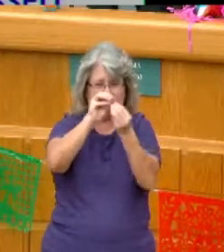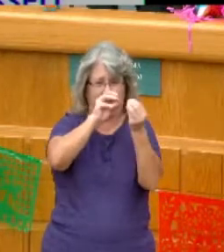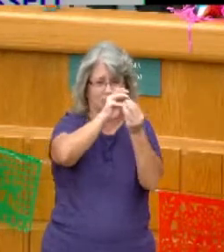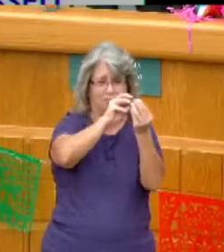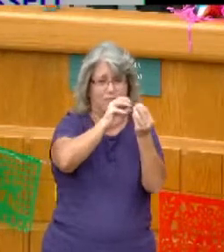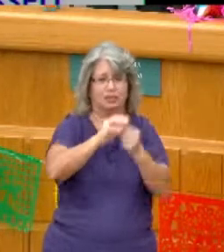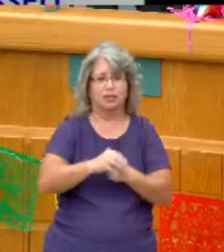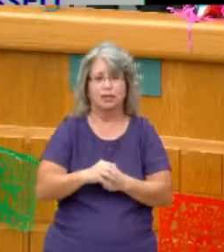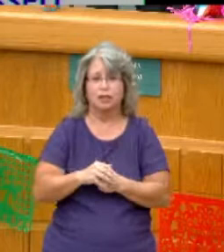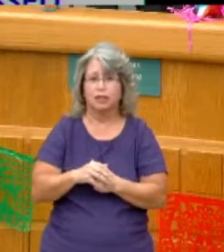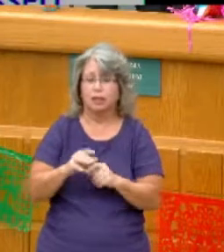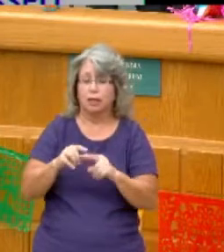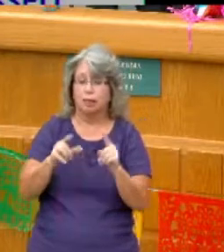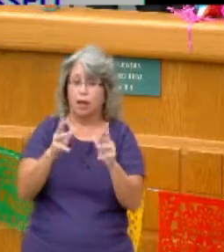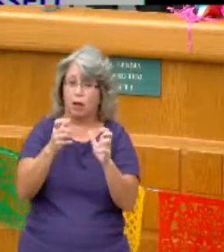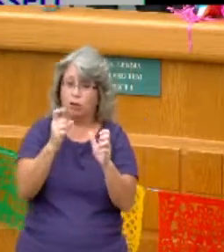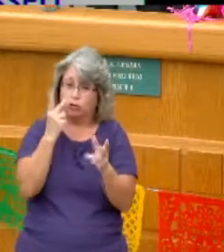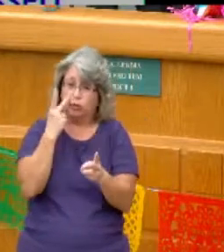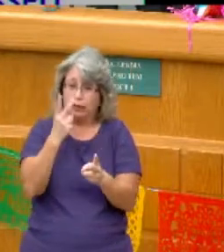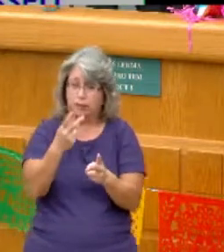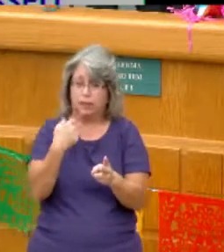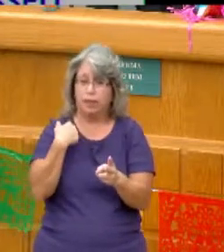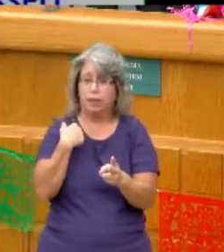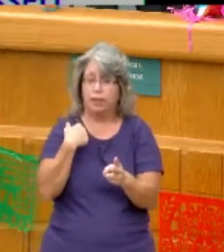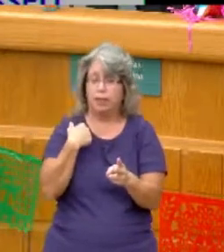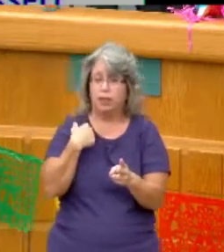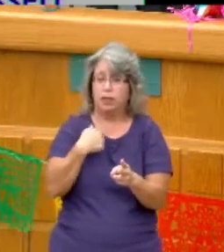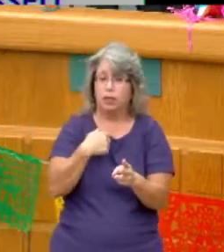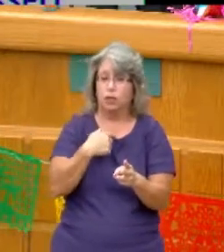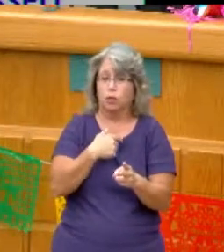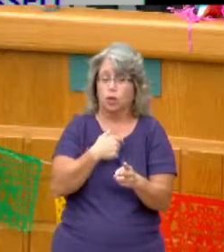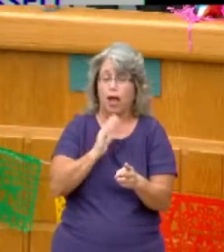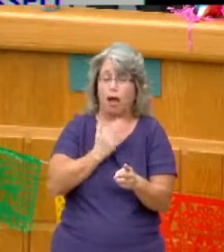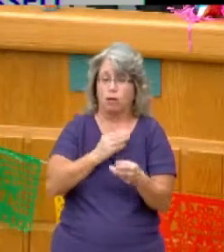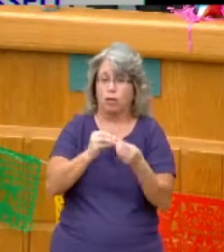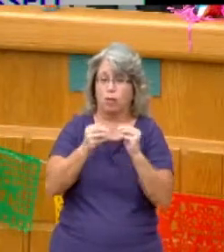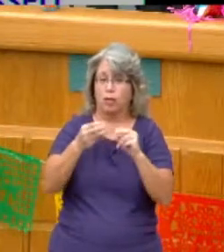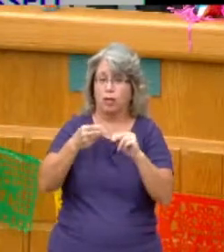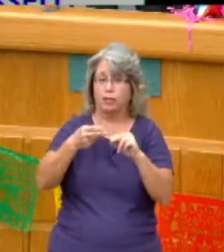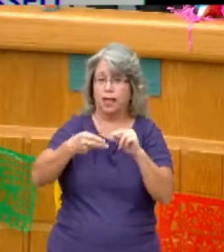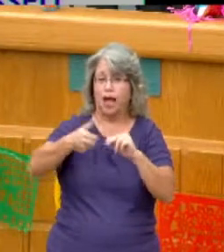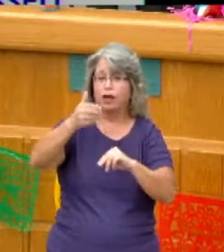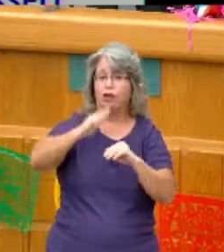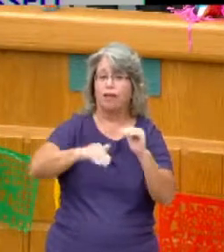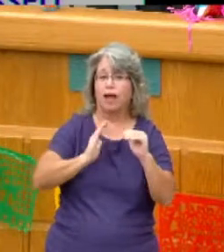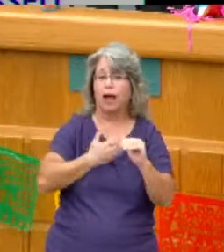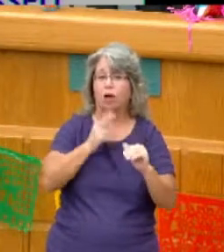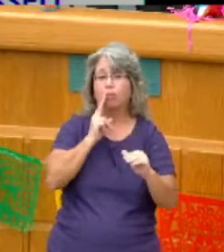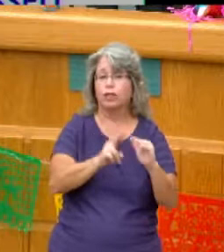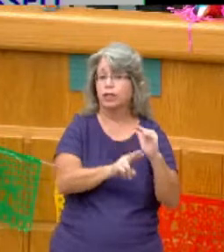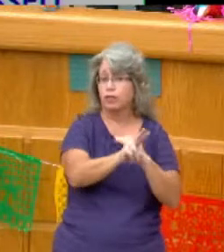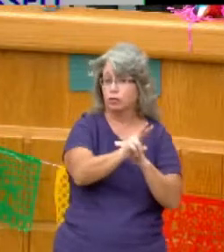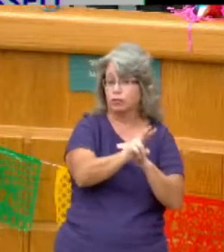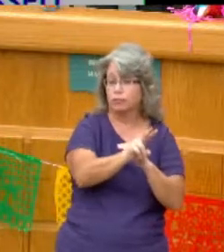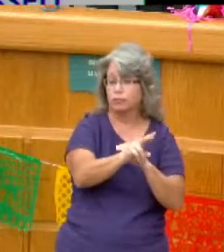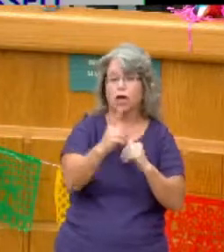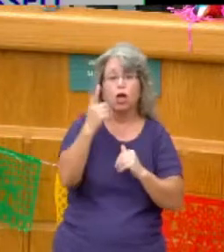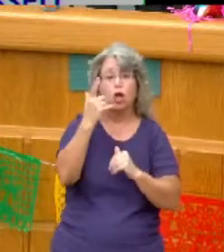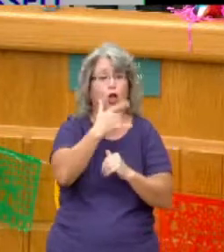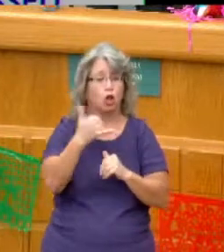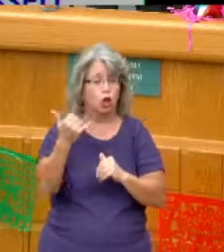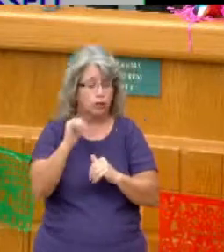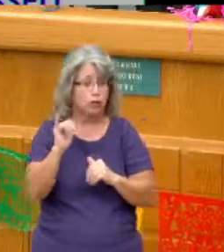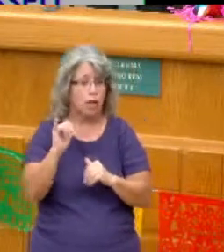the prediction here. And it does look like it's dropping off, and I do expect that, in actuality, the number